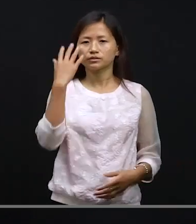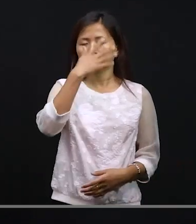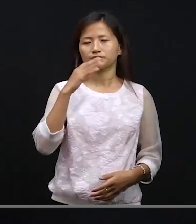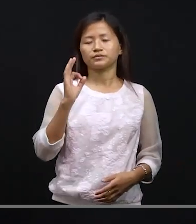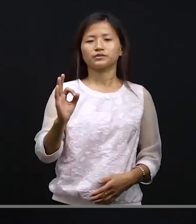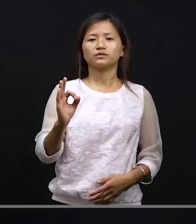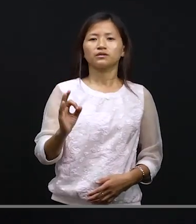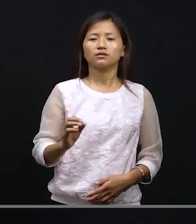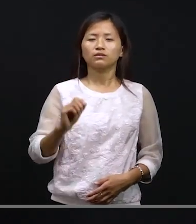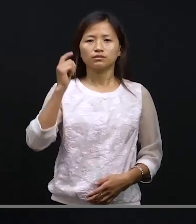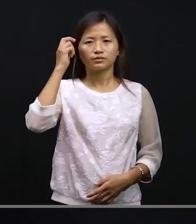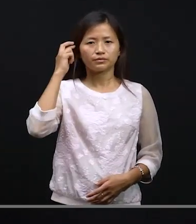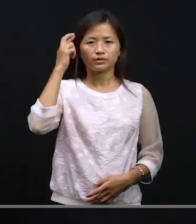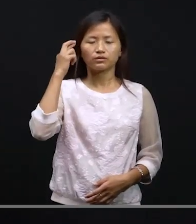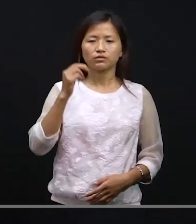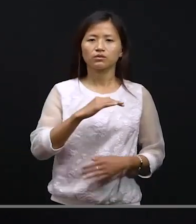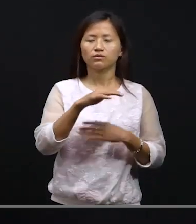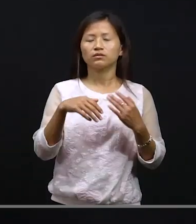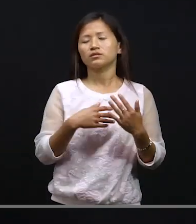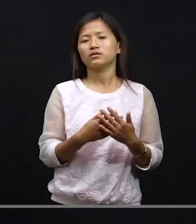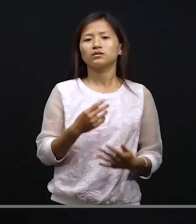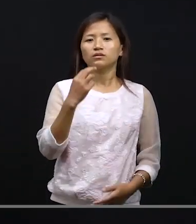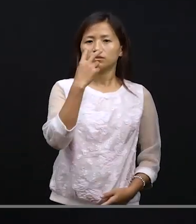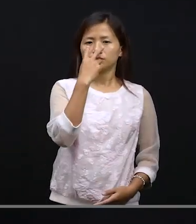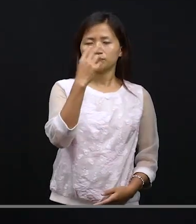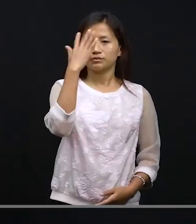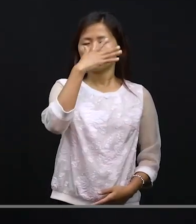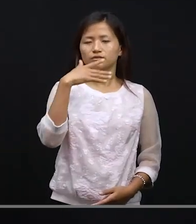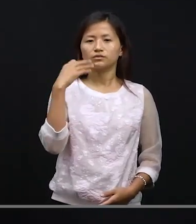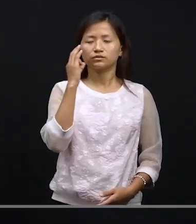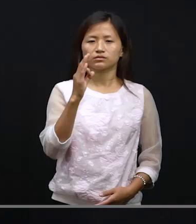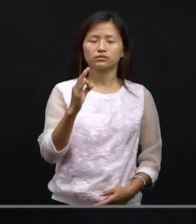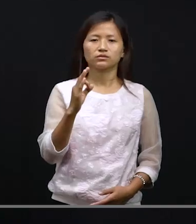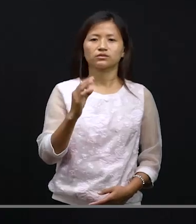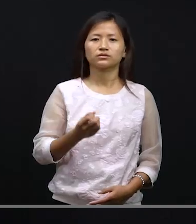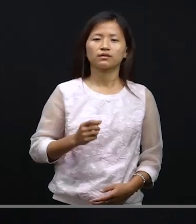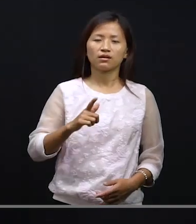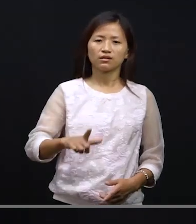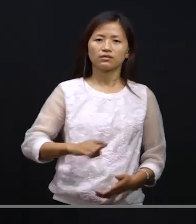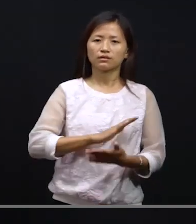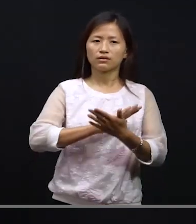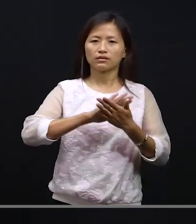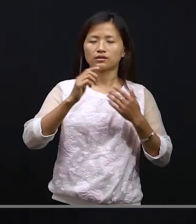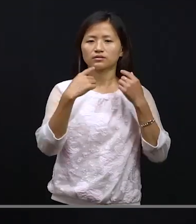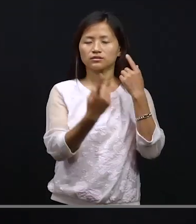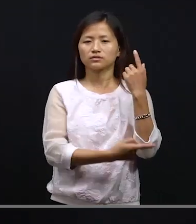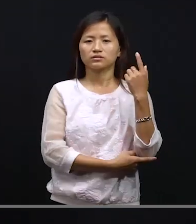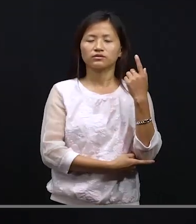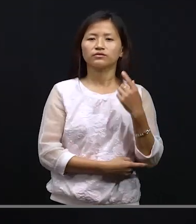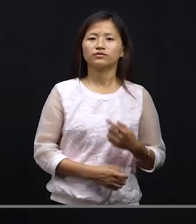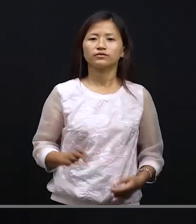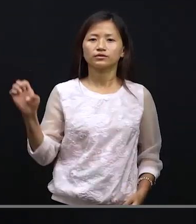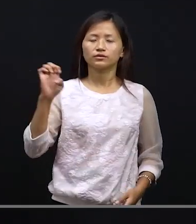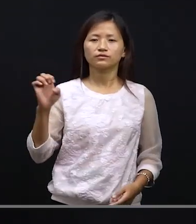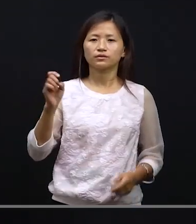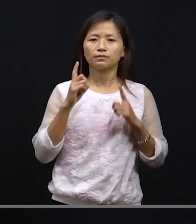to remind all of you once again that beauty will not last forever. It will pale, that means it will fade after some years. And that cannot give